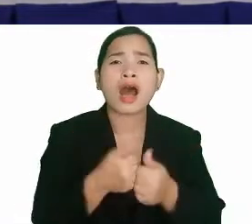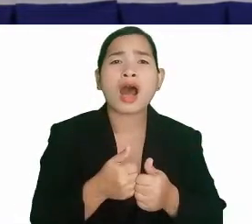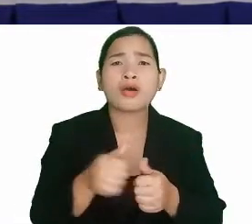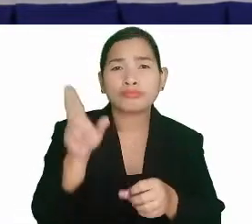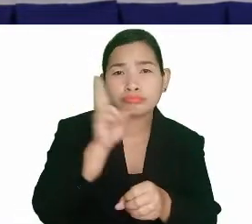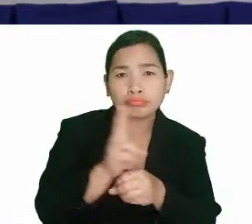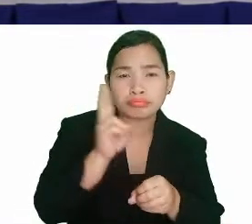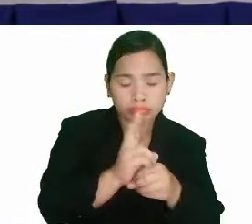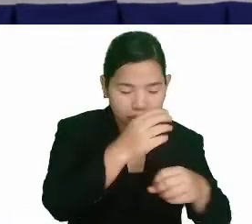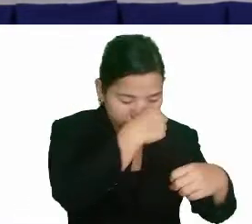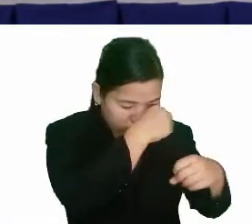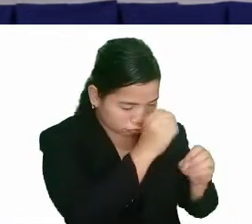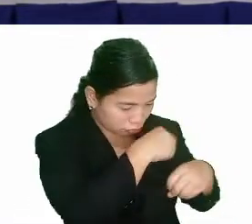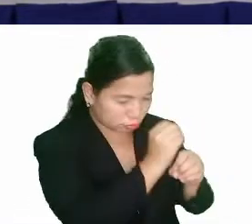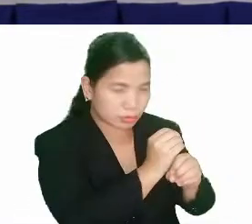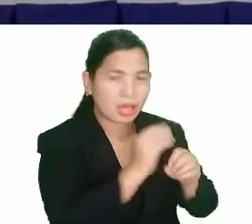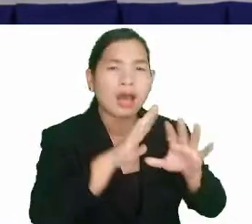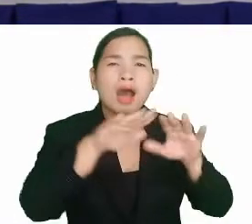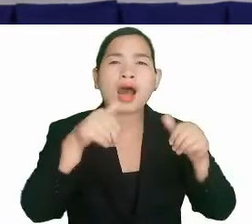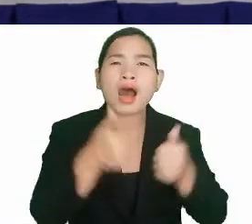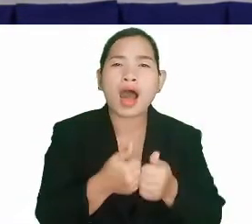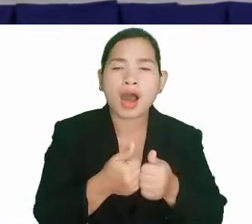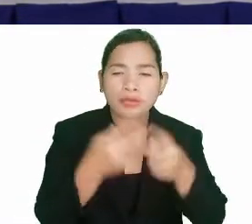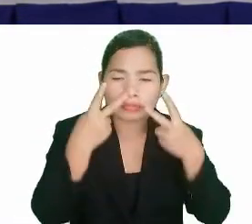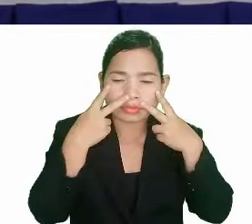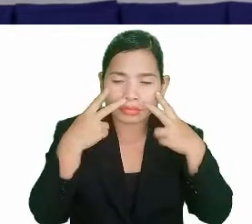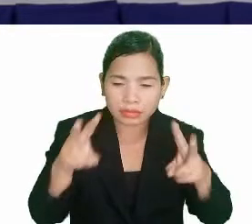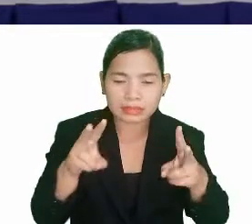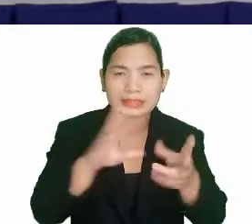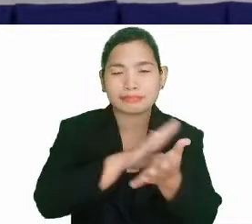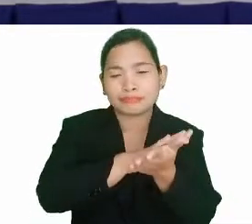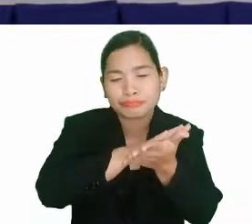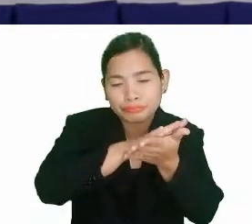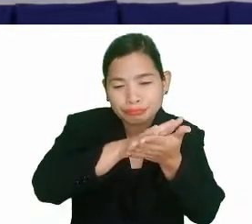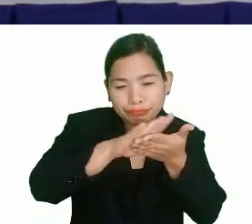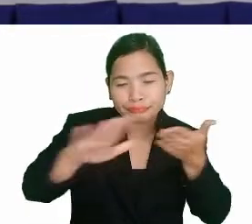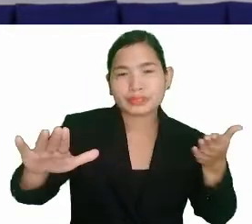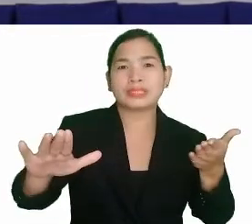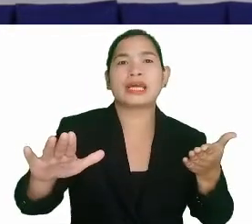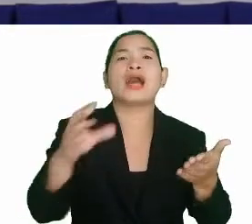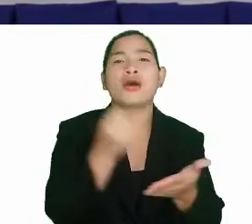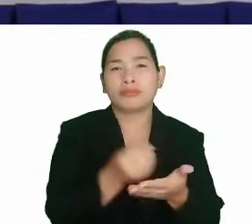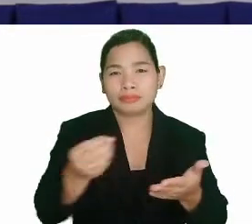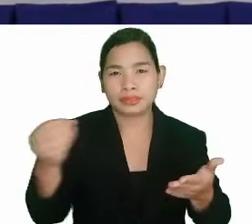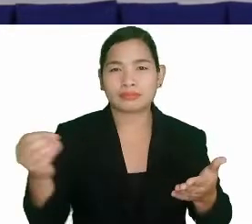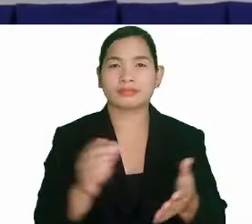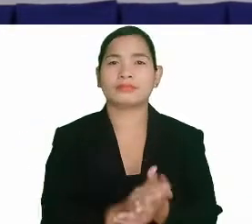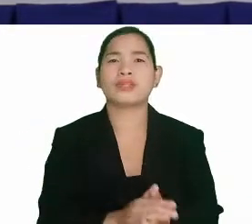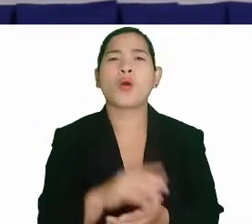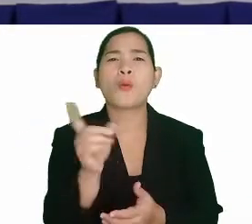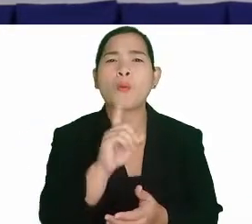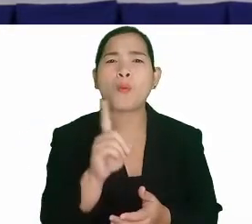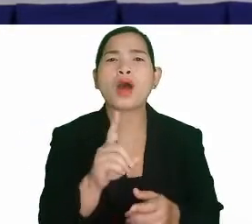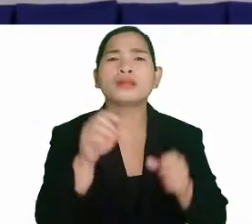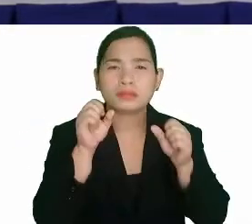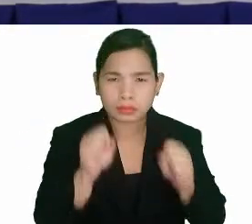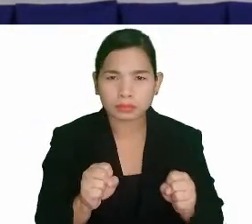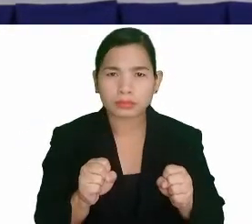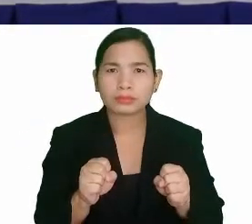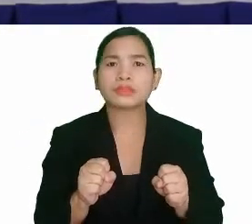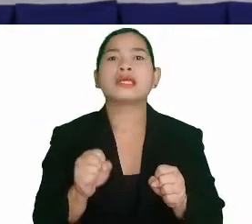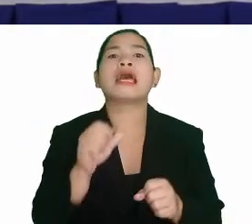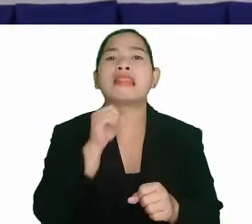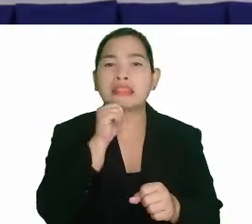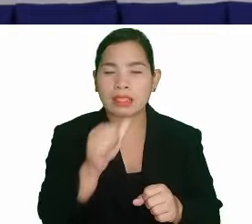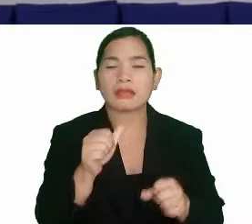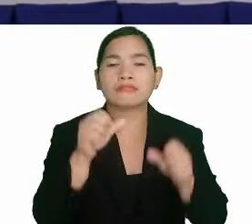the microscope? How can you produce clear and fine images of the specimen? What are the do's and don'ts when using